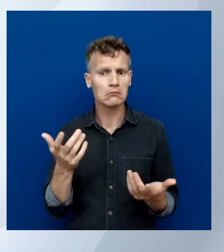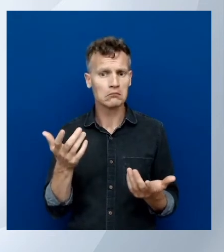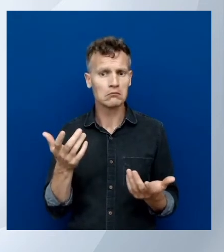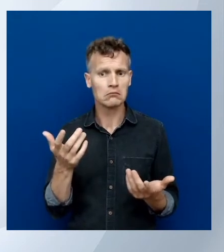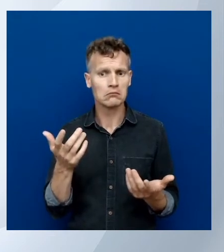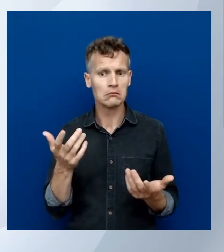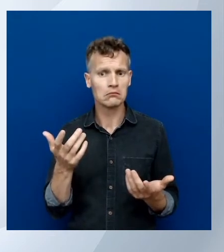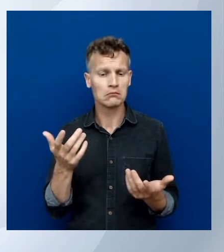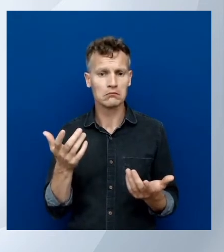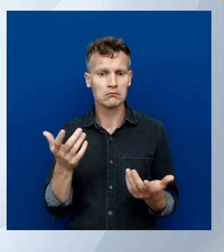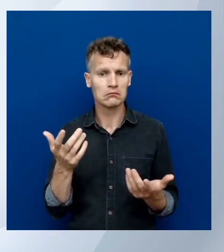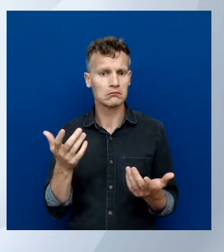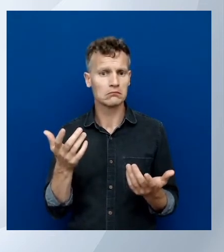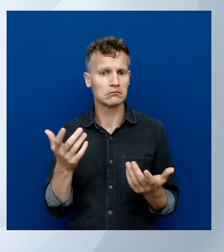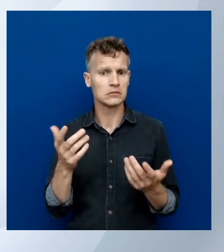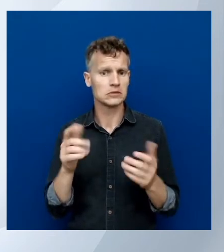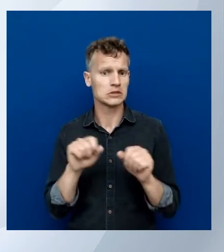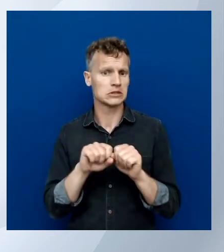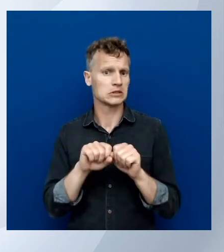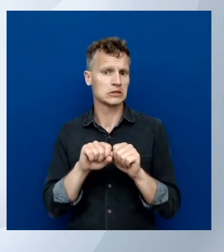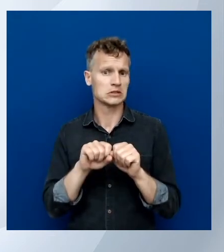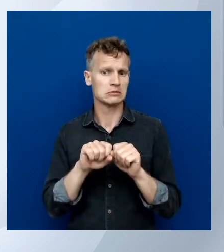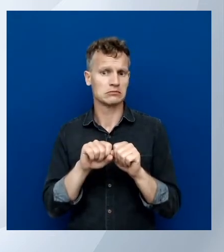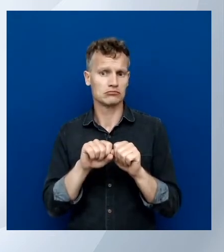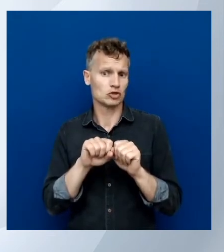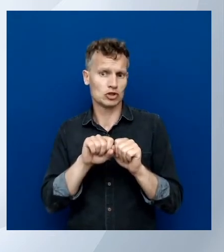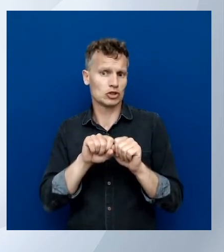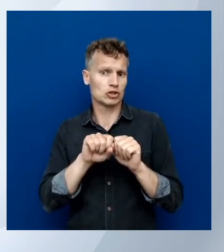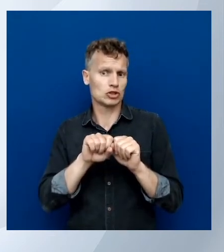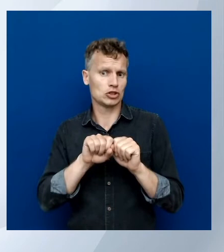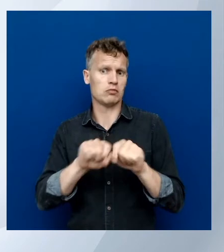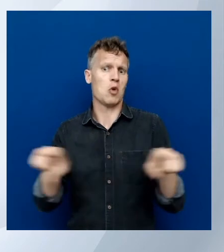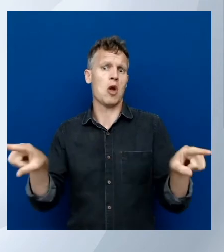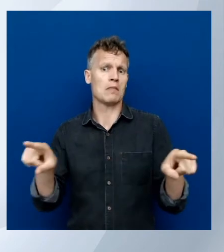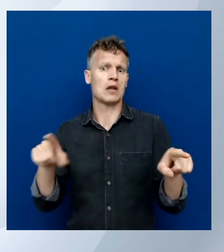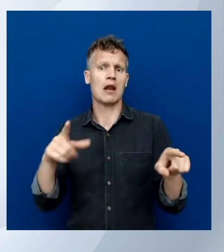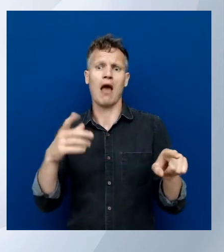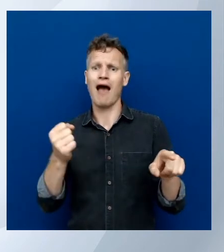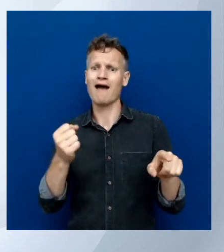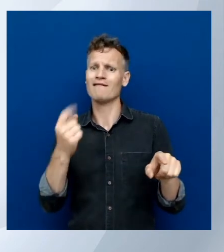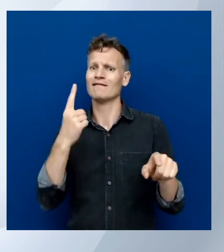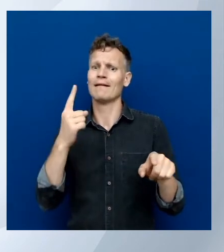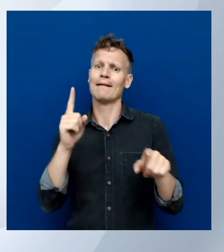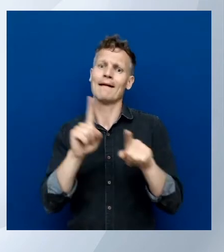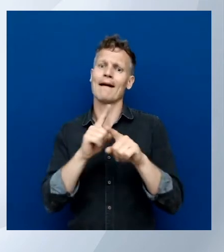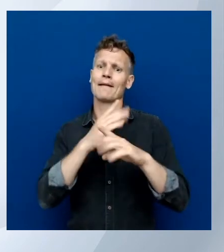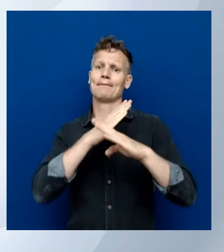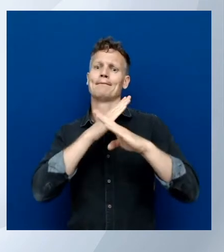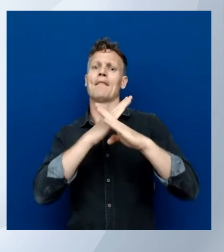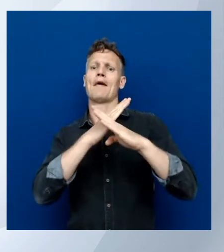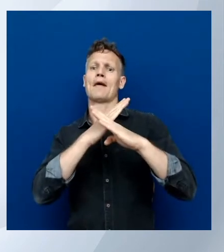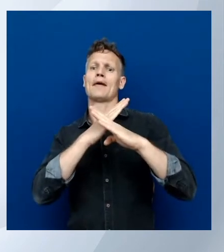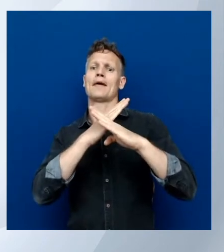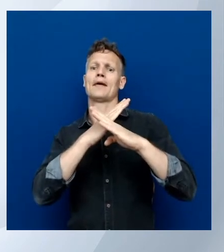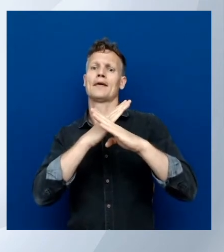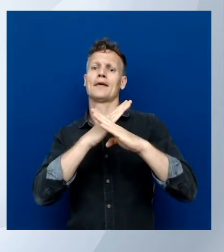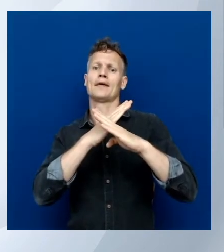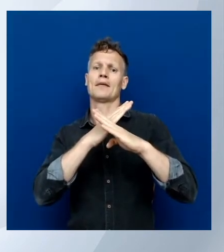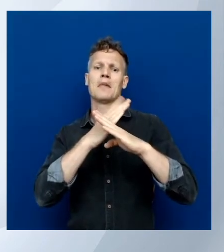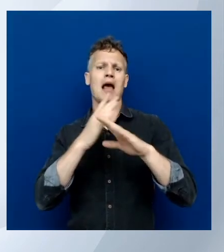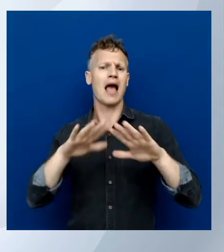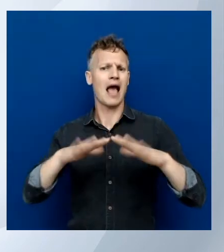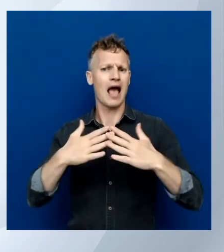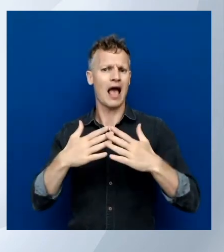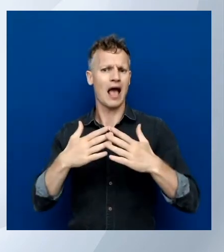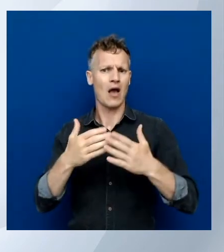deployment on the cluster, but what are we going to do to help the developers shift this left? Because we